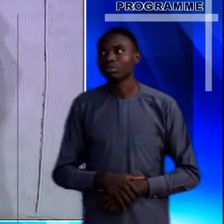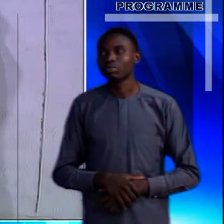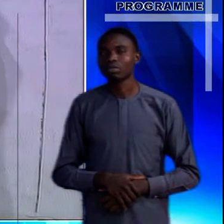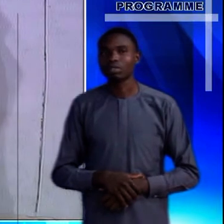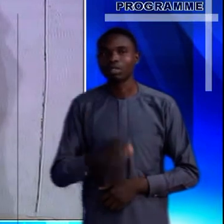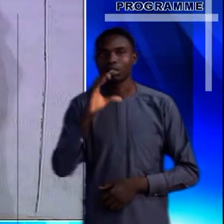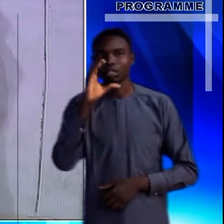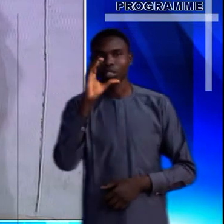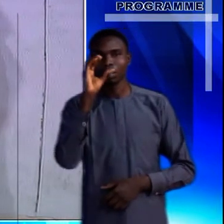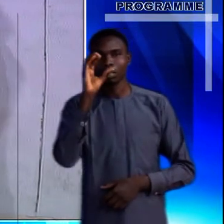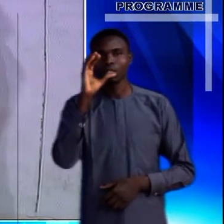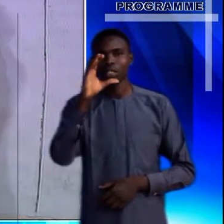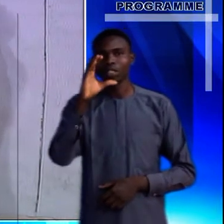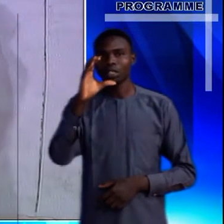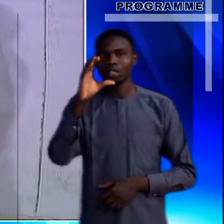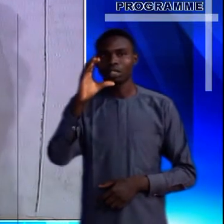combustion